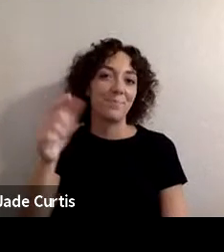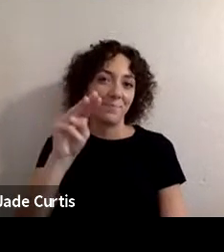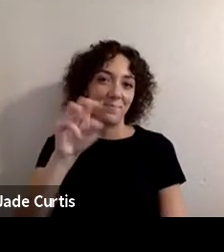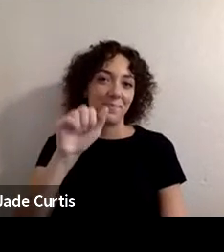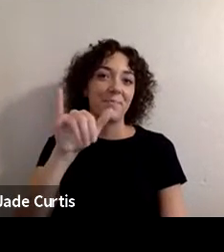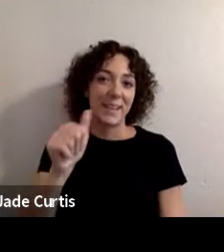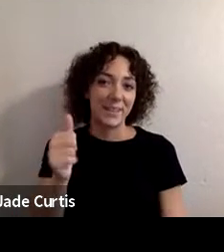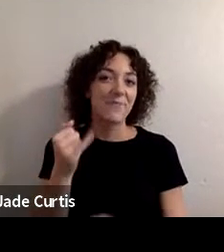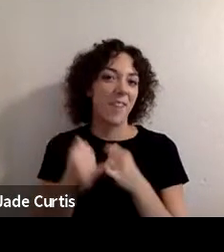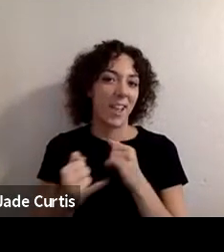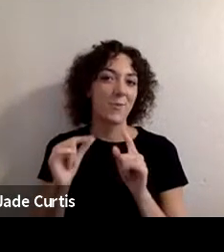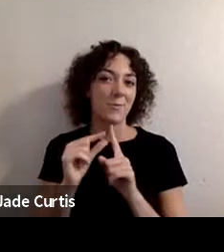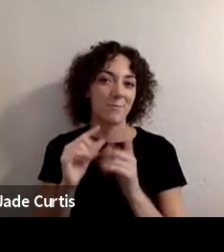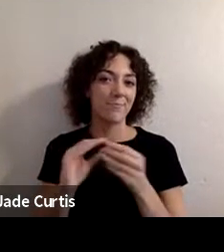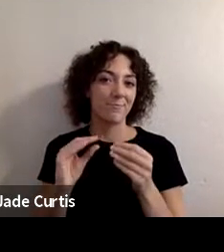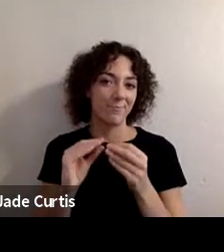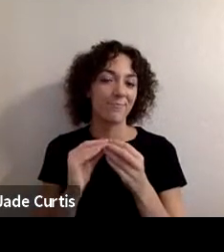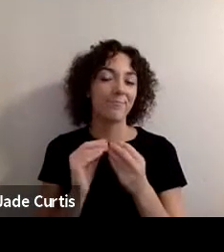some final words.